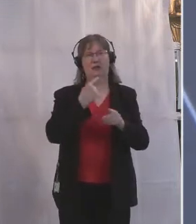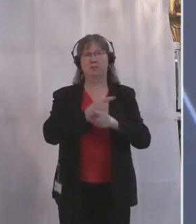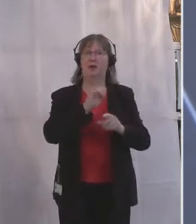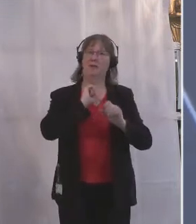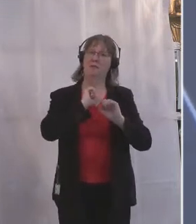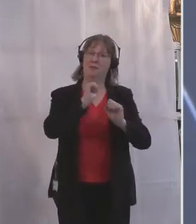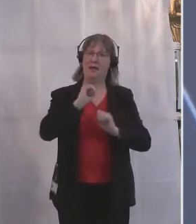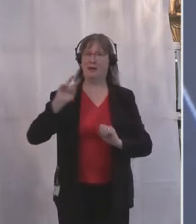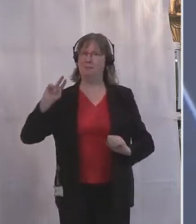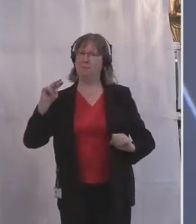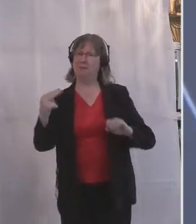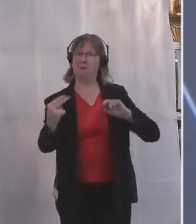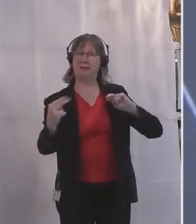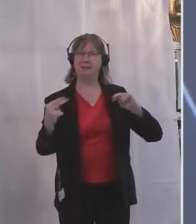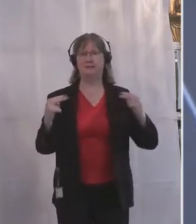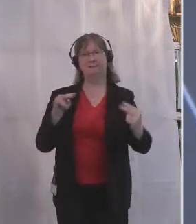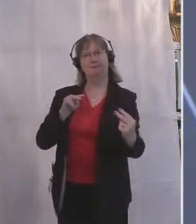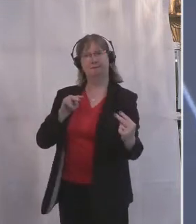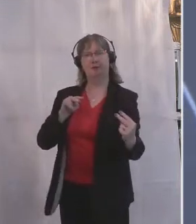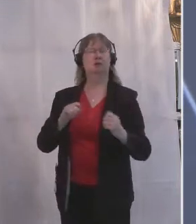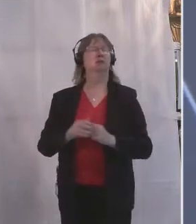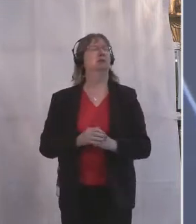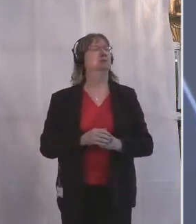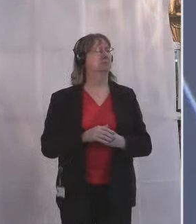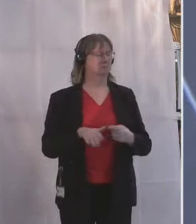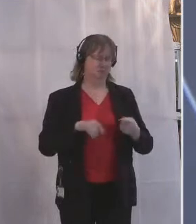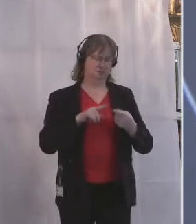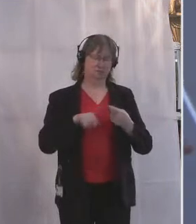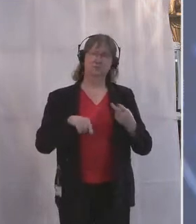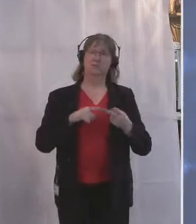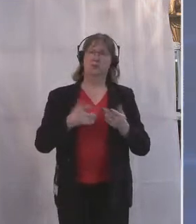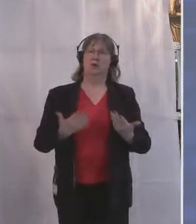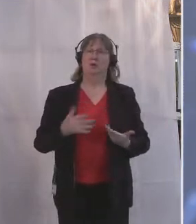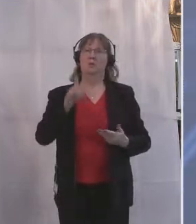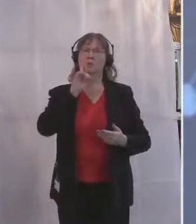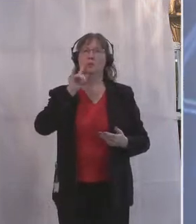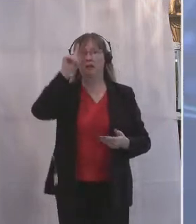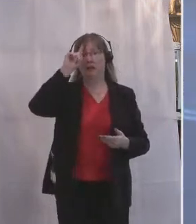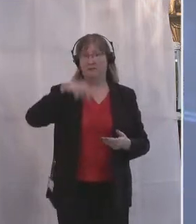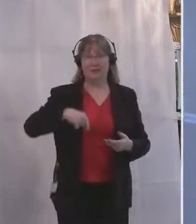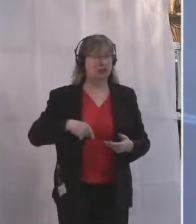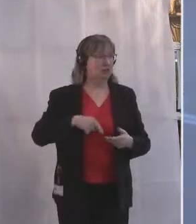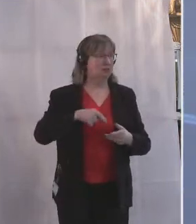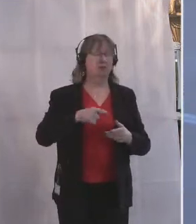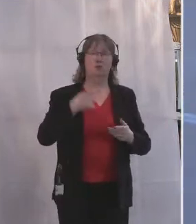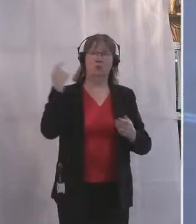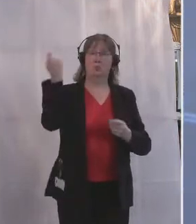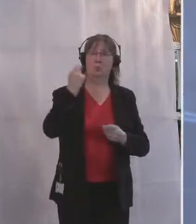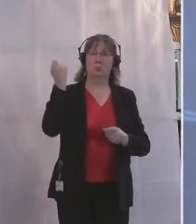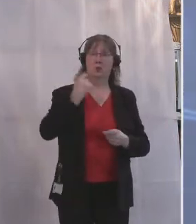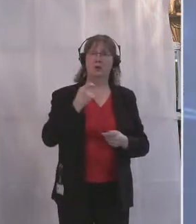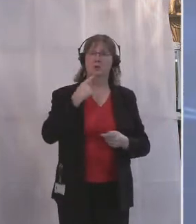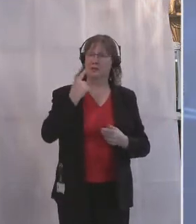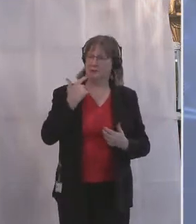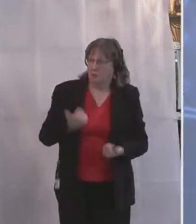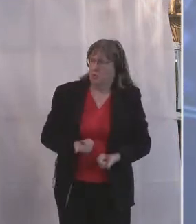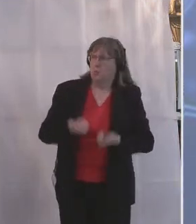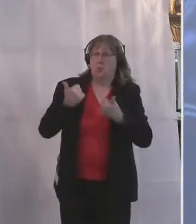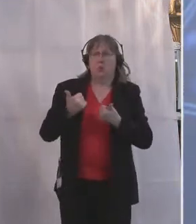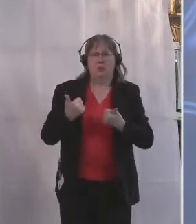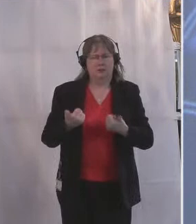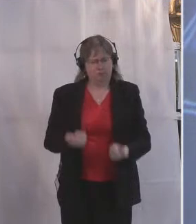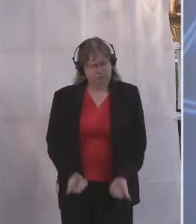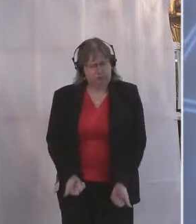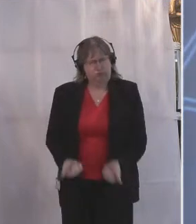to set the scene. We then heard from the current Women in Innovation winners about innovation being a force for good, and I think